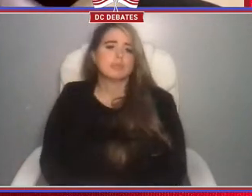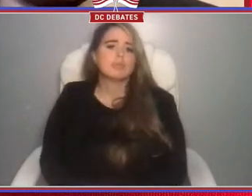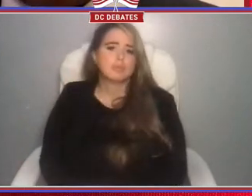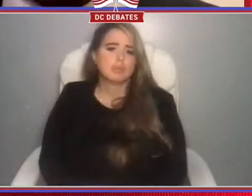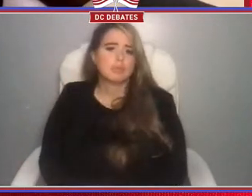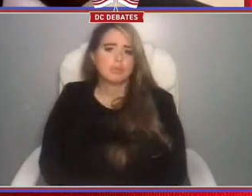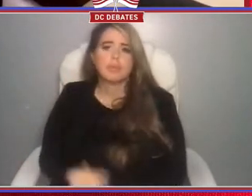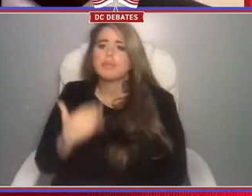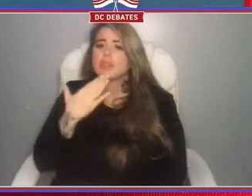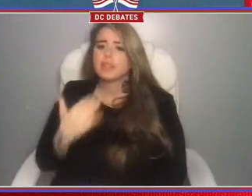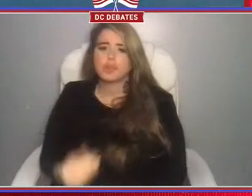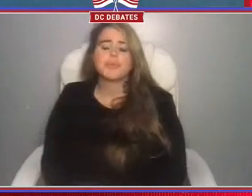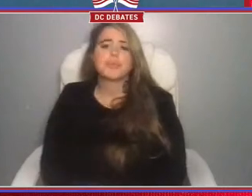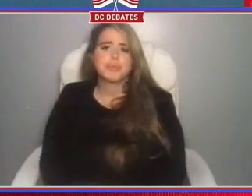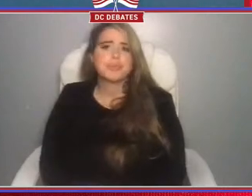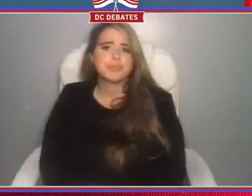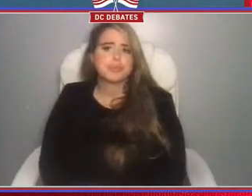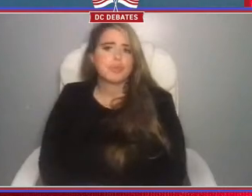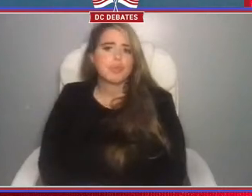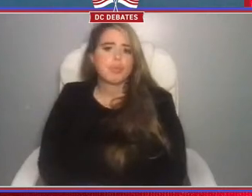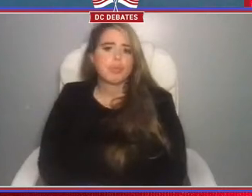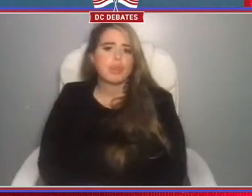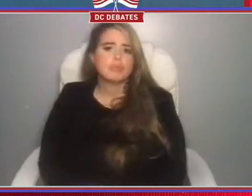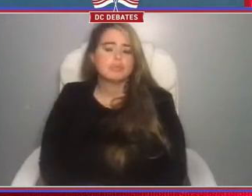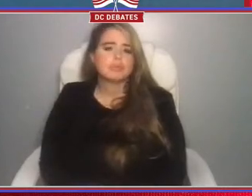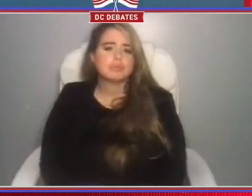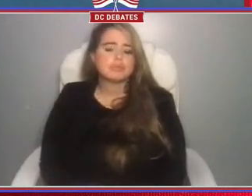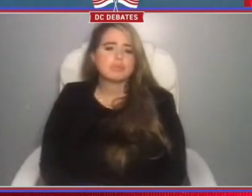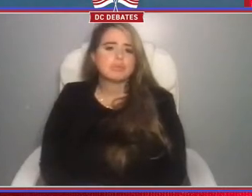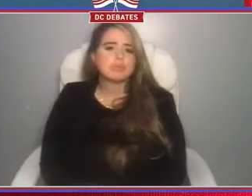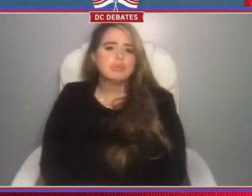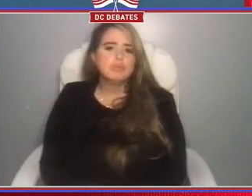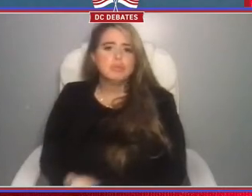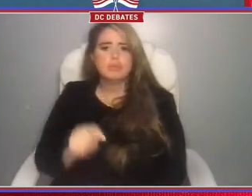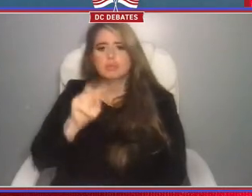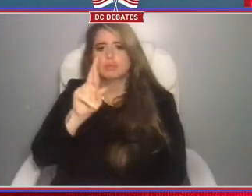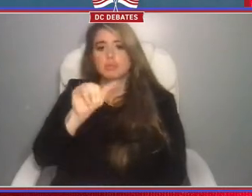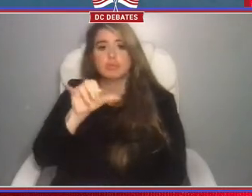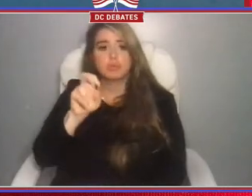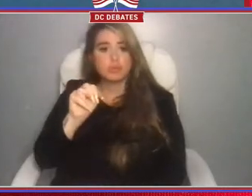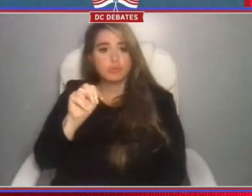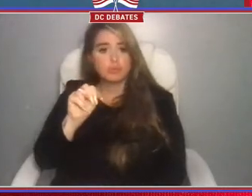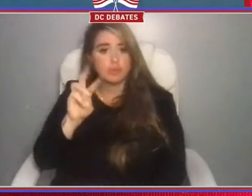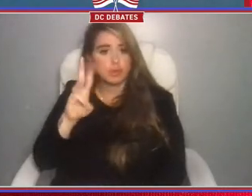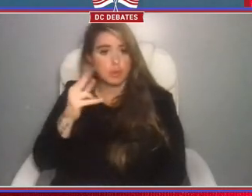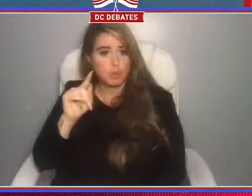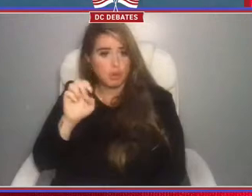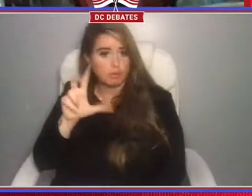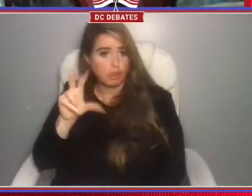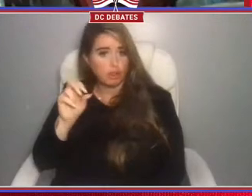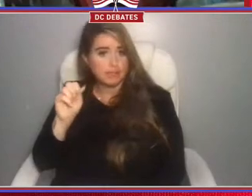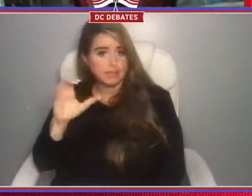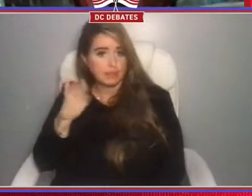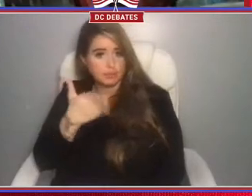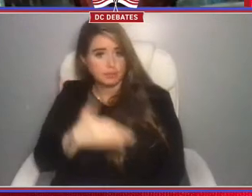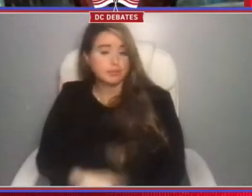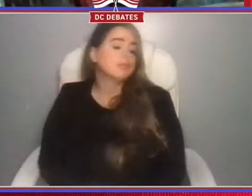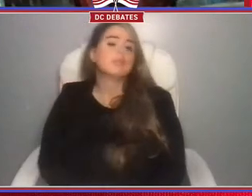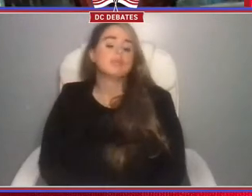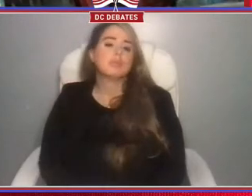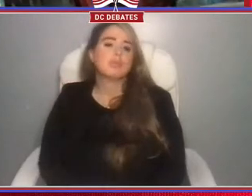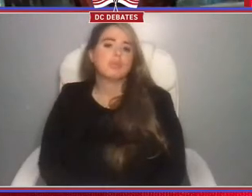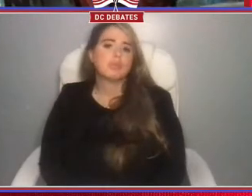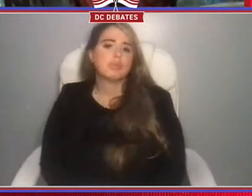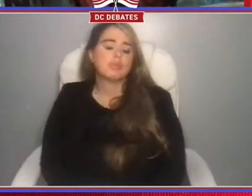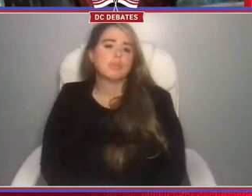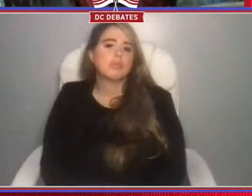mayor. Thank you, James Butler. Trayon White, did I see your hand up for a 30-second rebuttal? Yes, well, my hand was in response